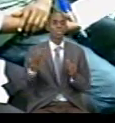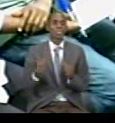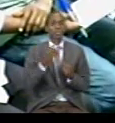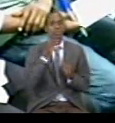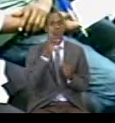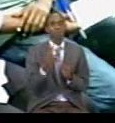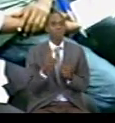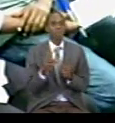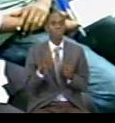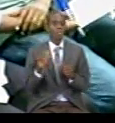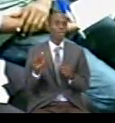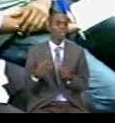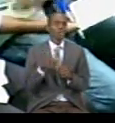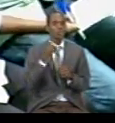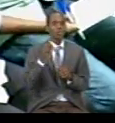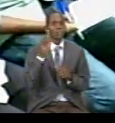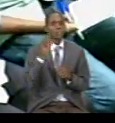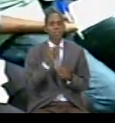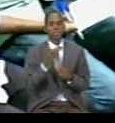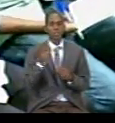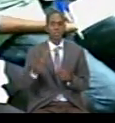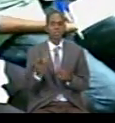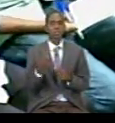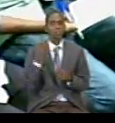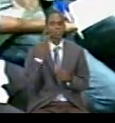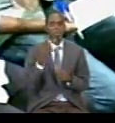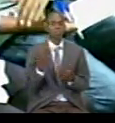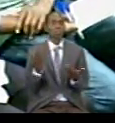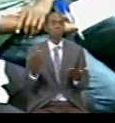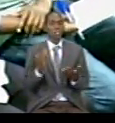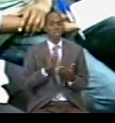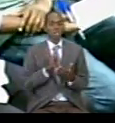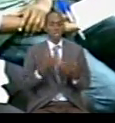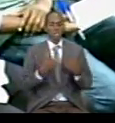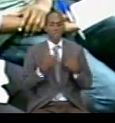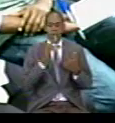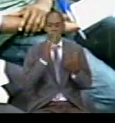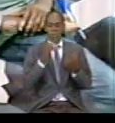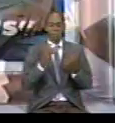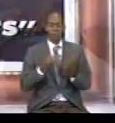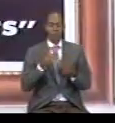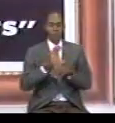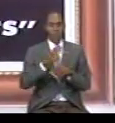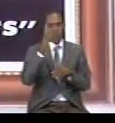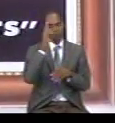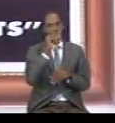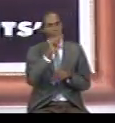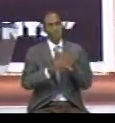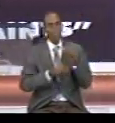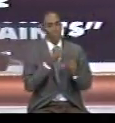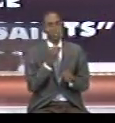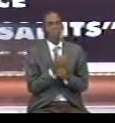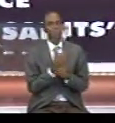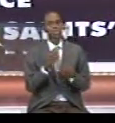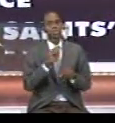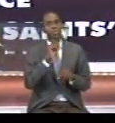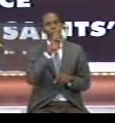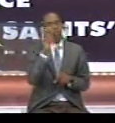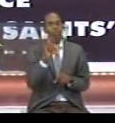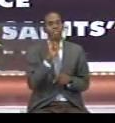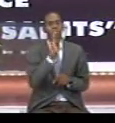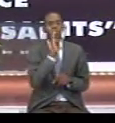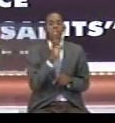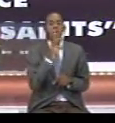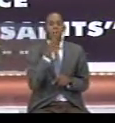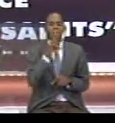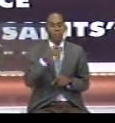Whosoever, therefore, I have been coming to this deeper life for 20 years, but are you still a friend of the world? I've been coming to this church.